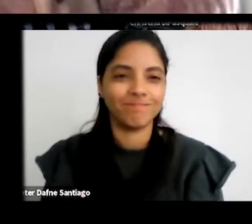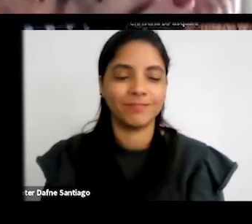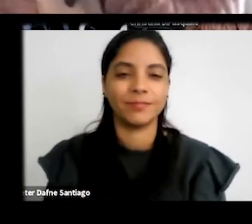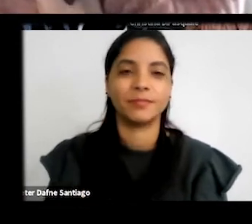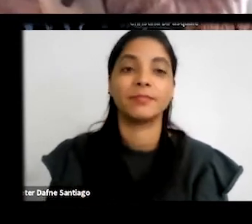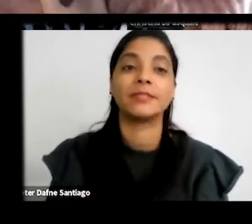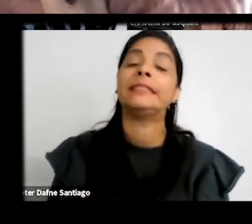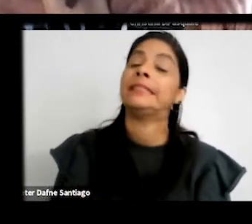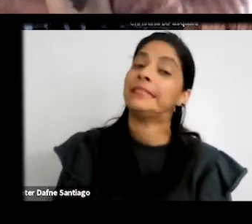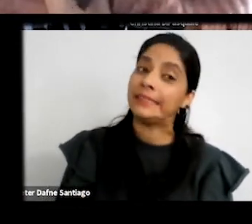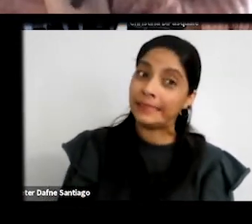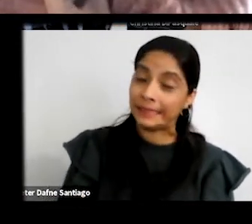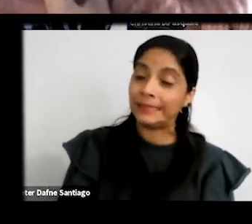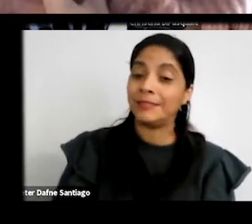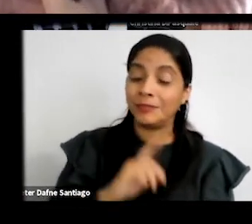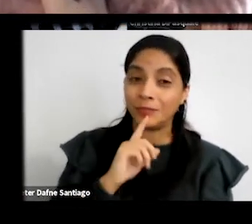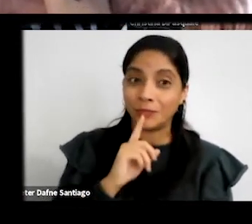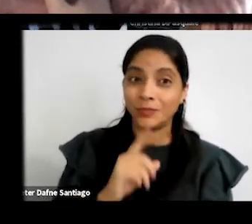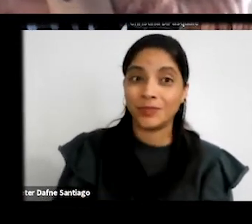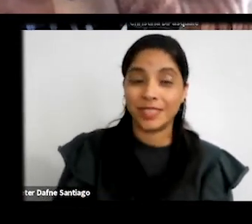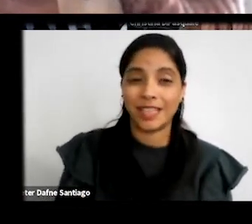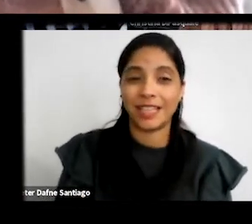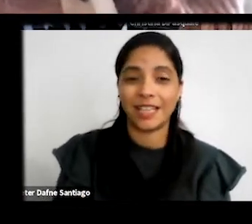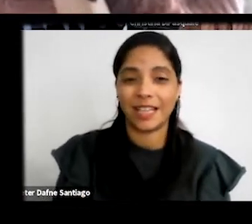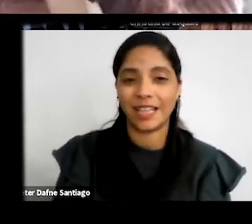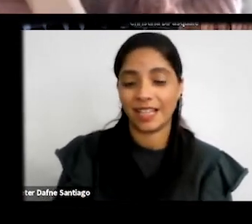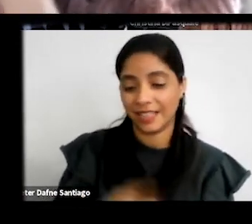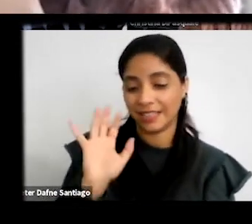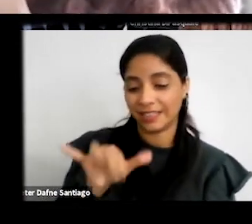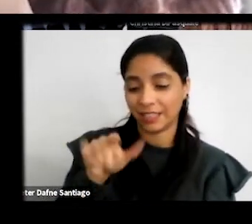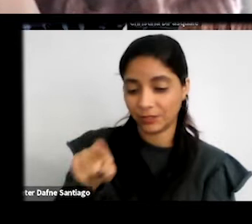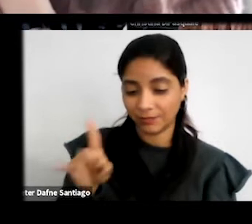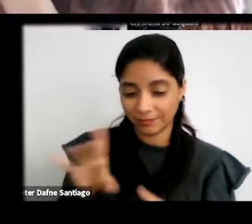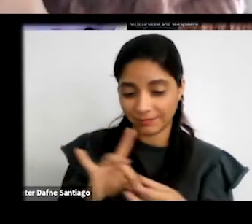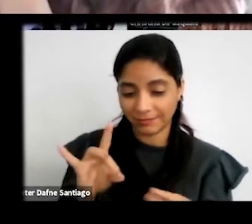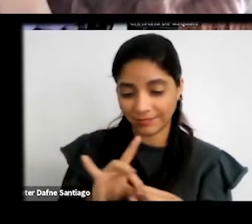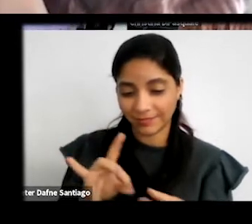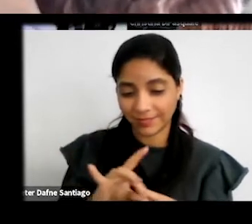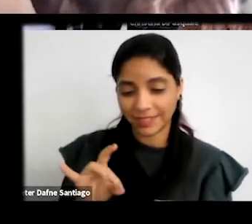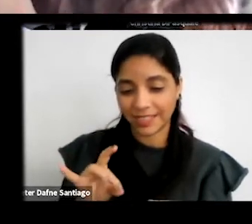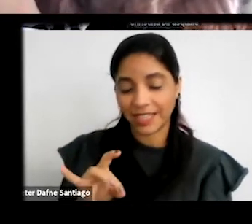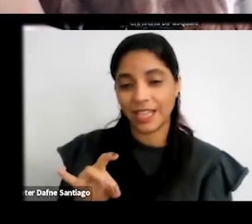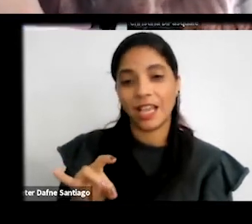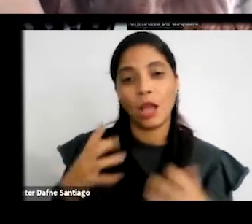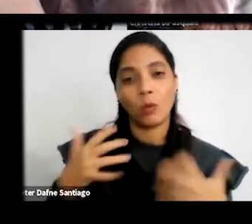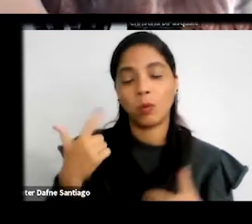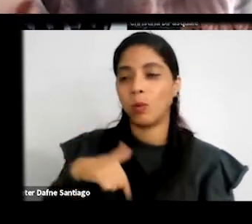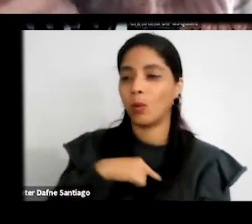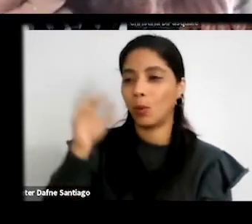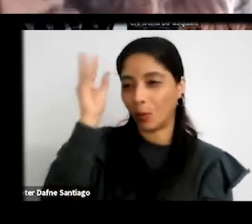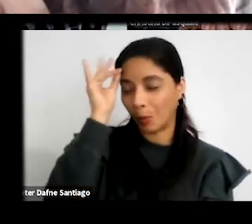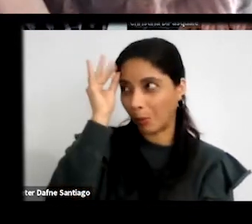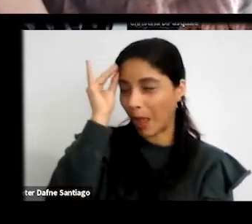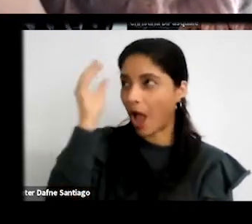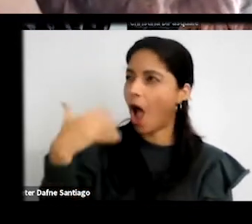I mean, it's phenomenal. I get like goosebumps thinking about just the through line that you took in order to find